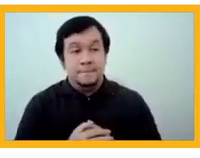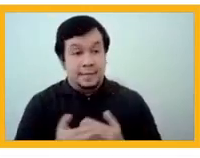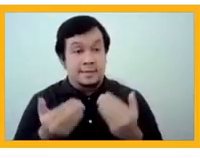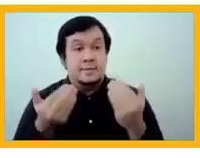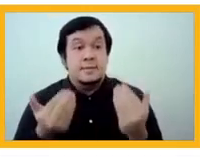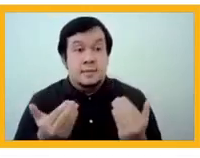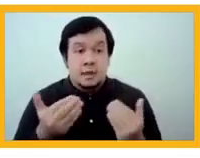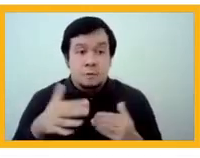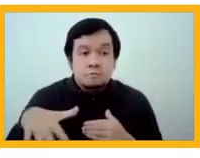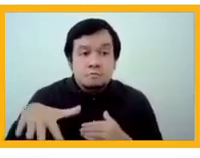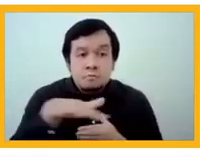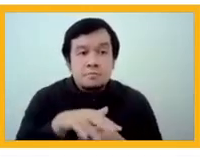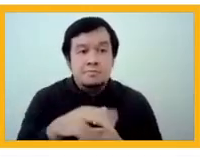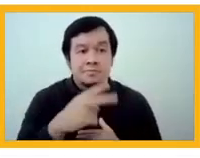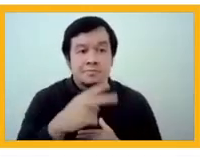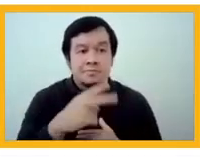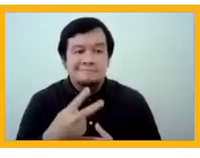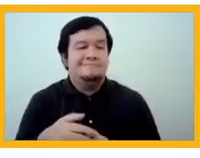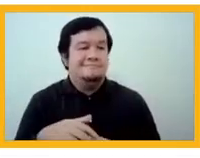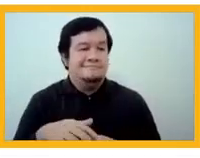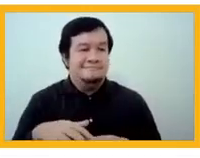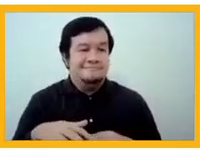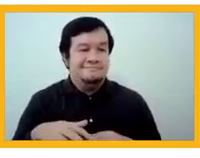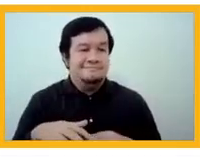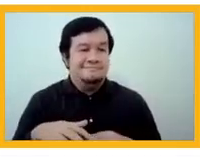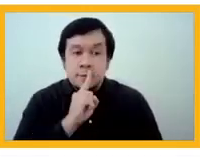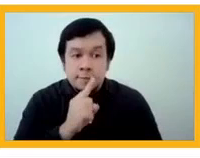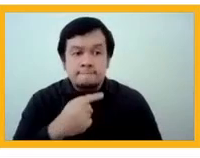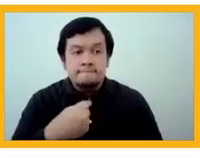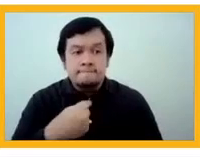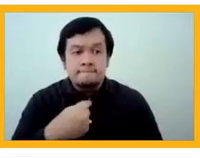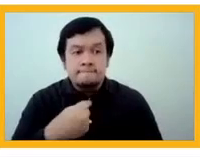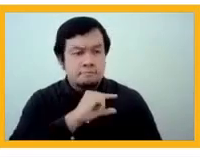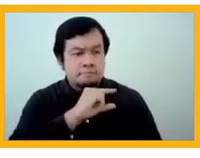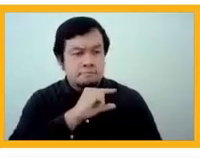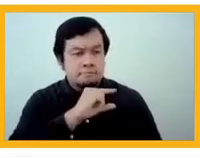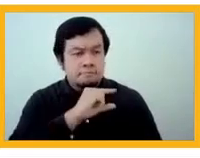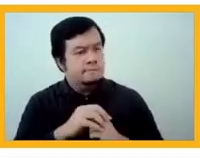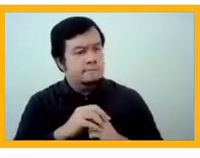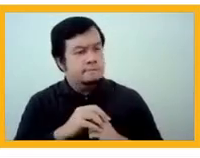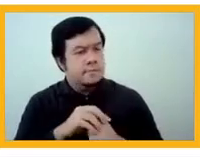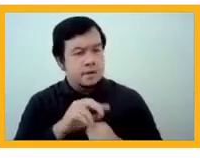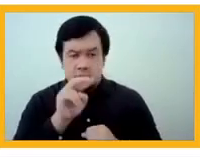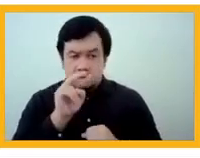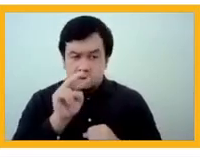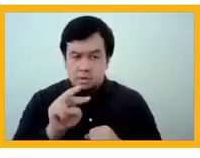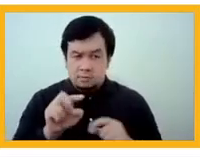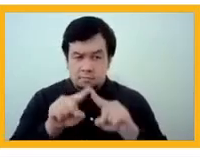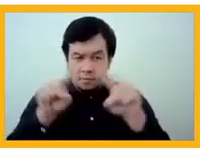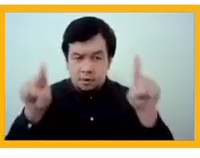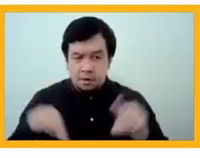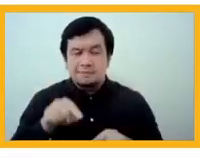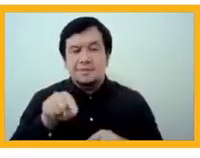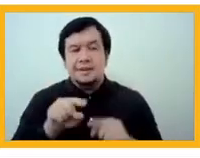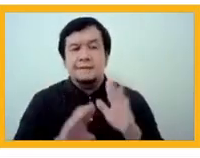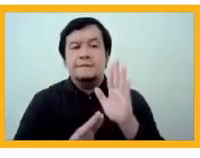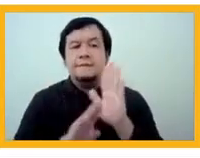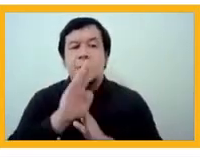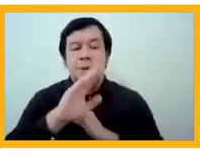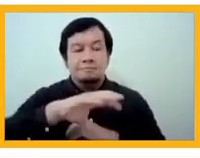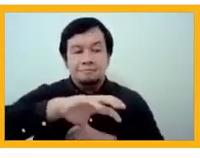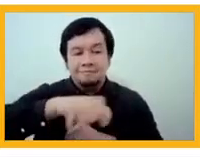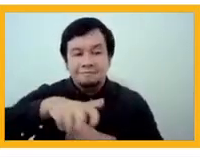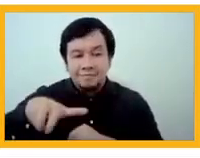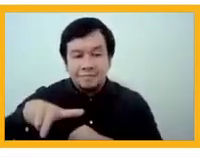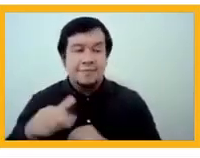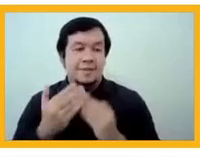this one of the most important pictures to understand developing country education. And you can see that now these are integrated schools from grade 1 to 8.